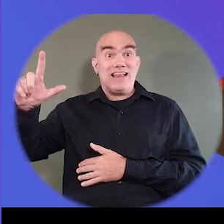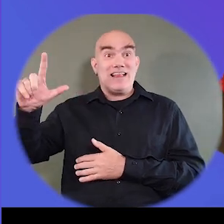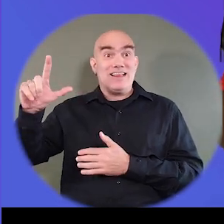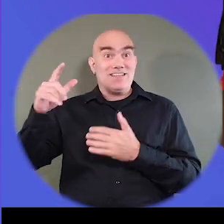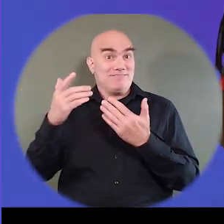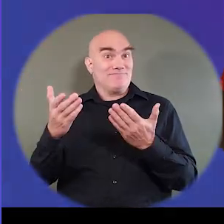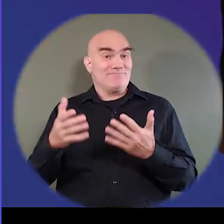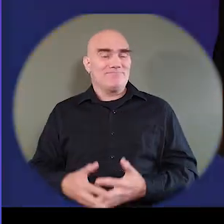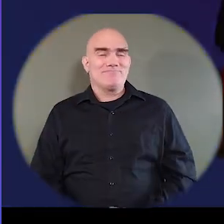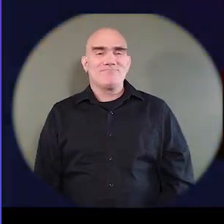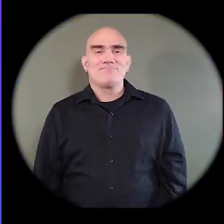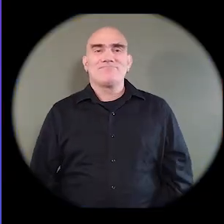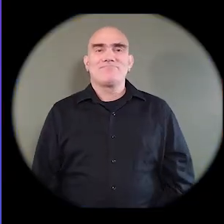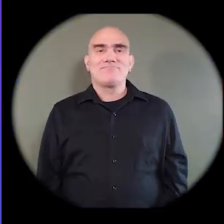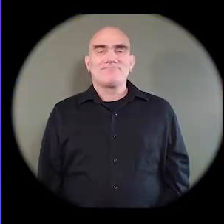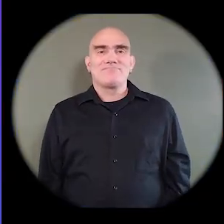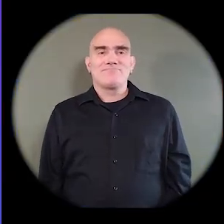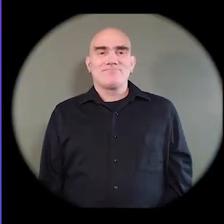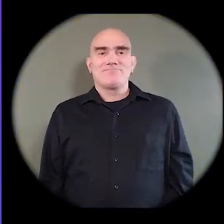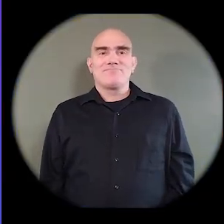Hill.